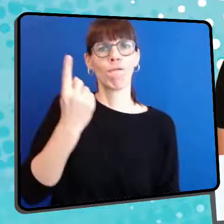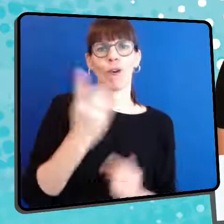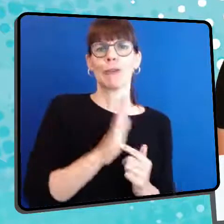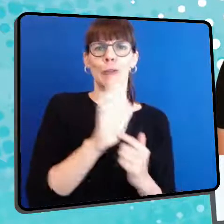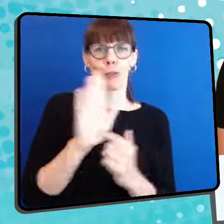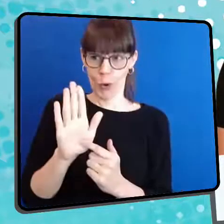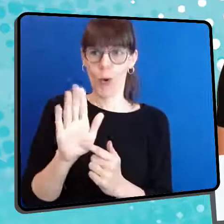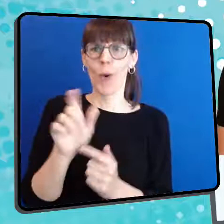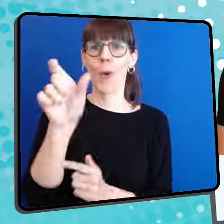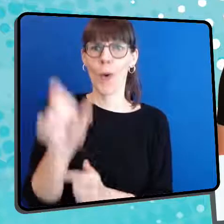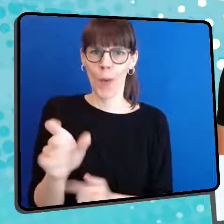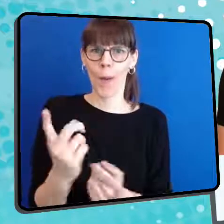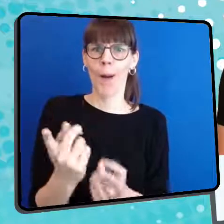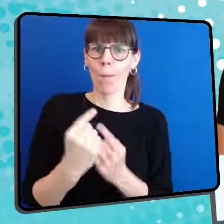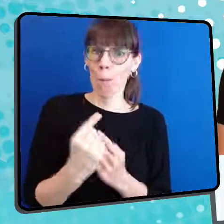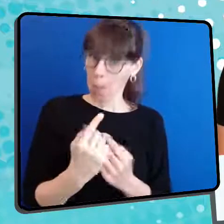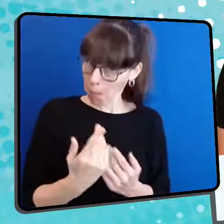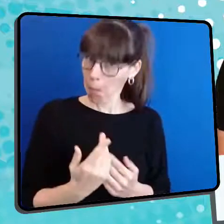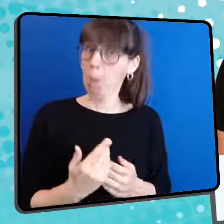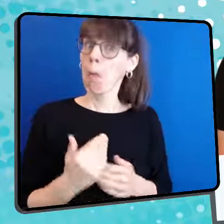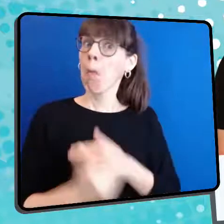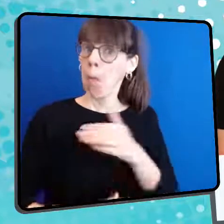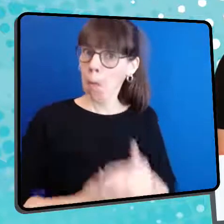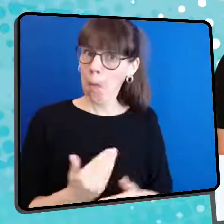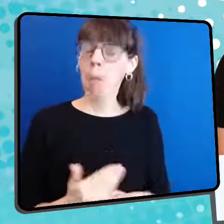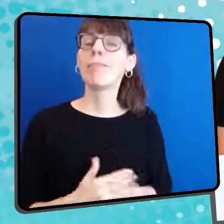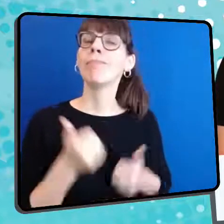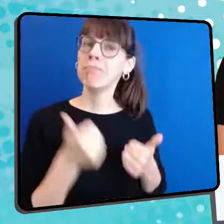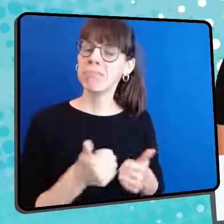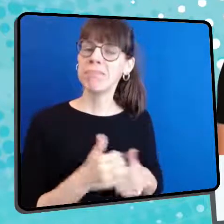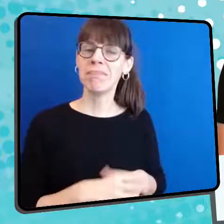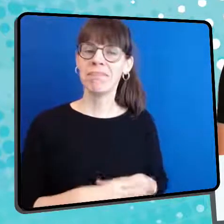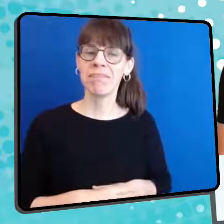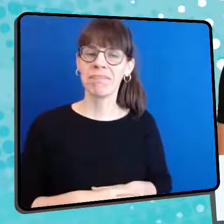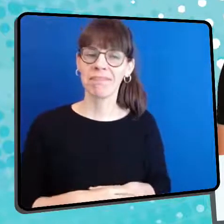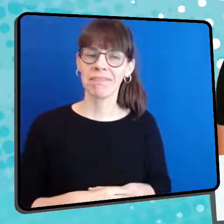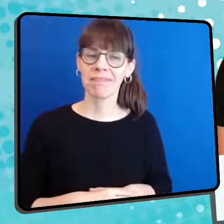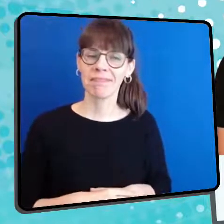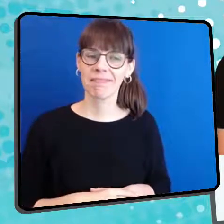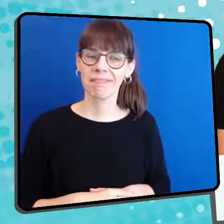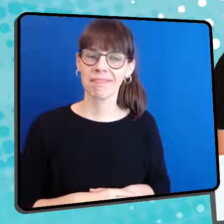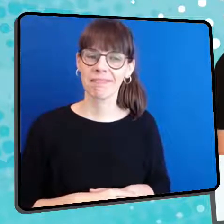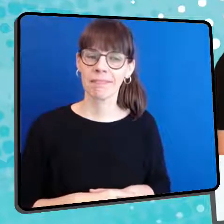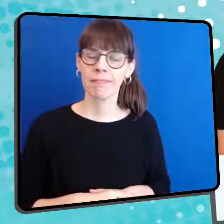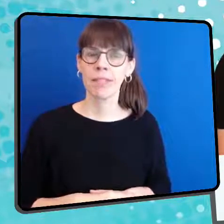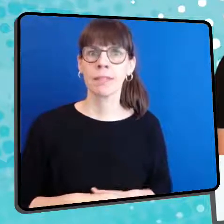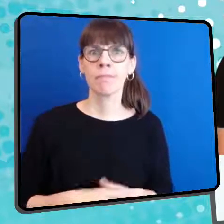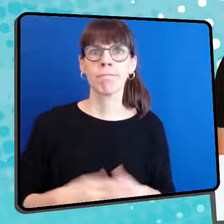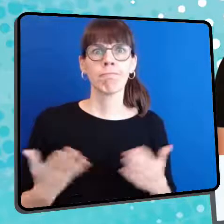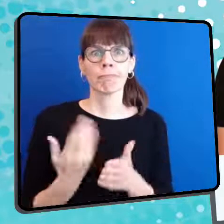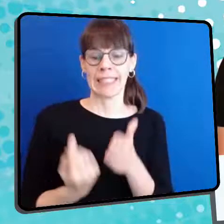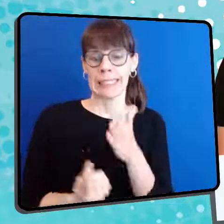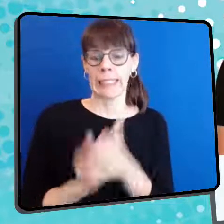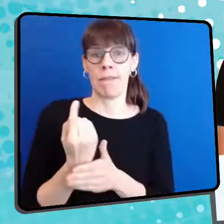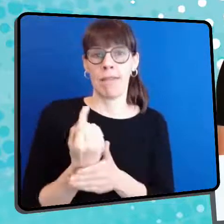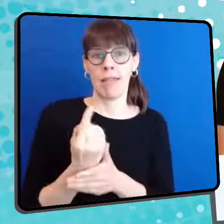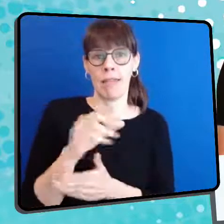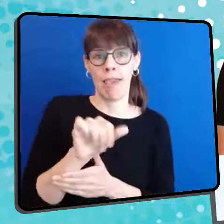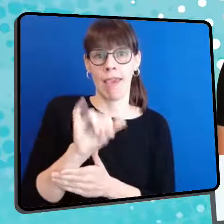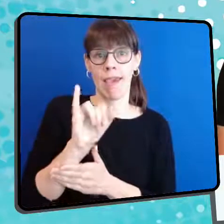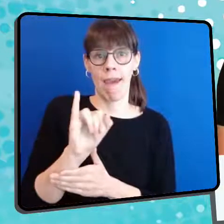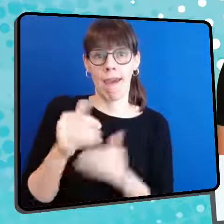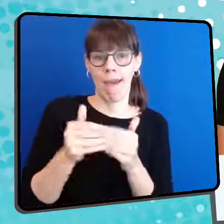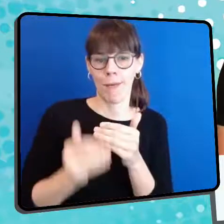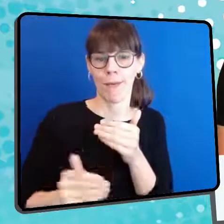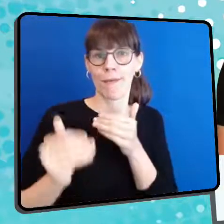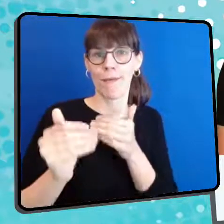thing. Cool. Favorite event in the AI calendar? oh, That's a hard